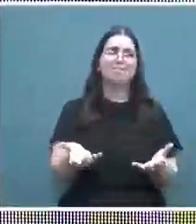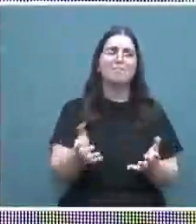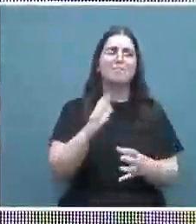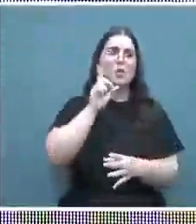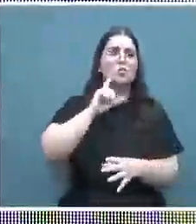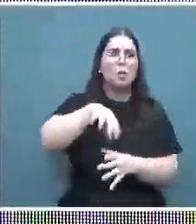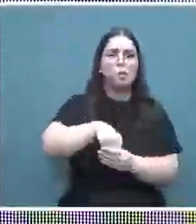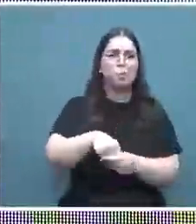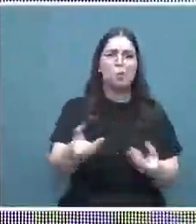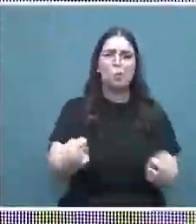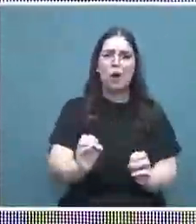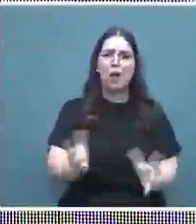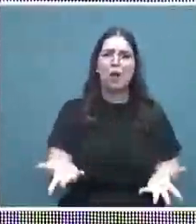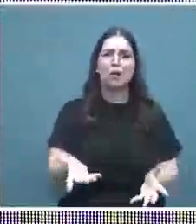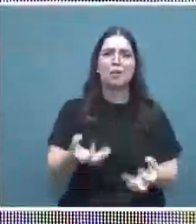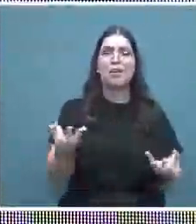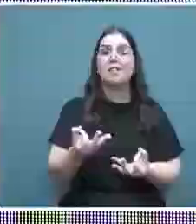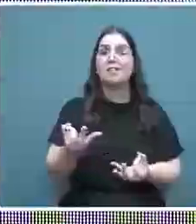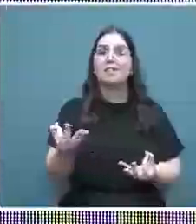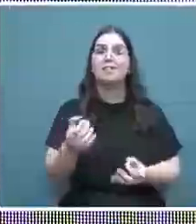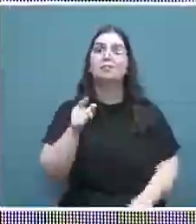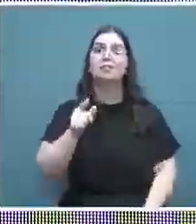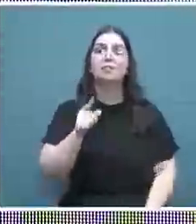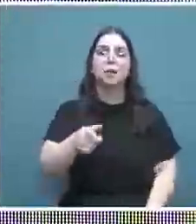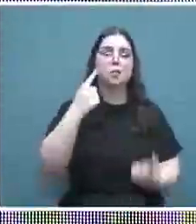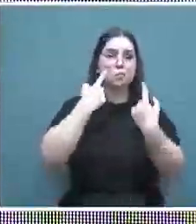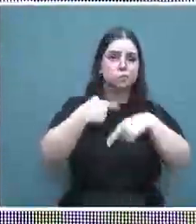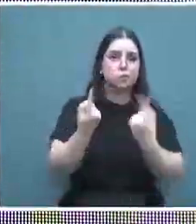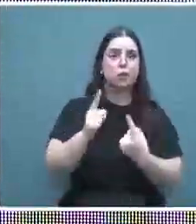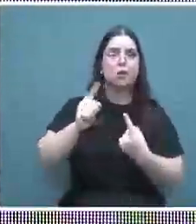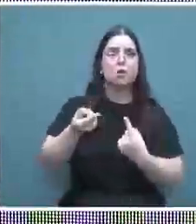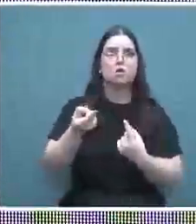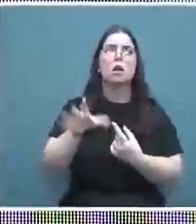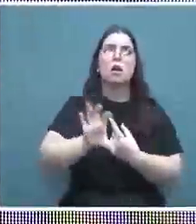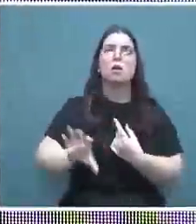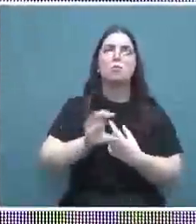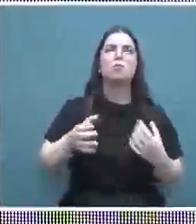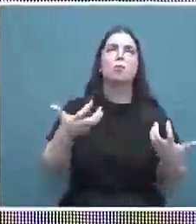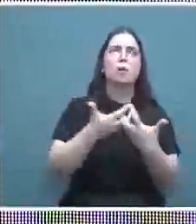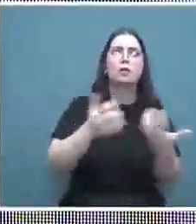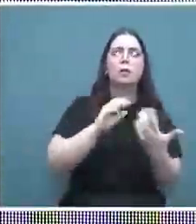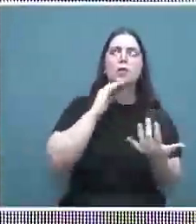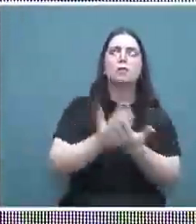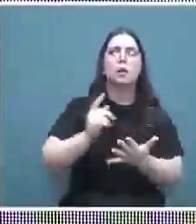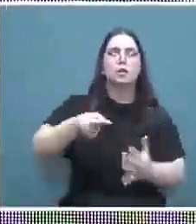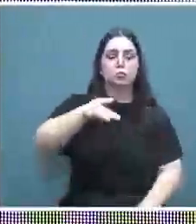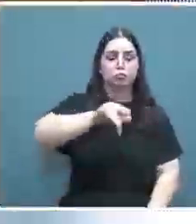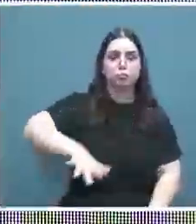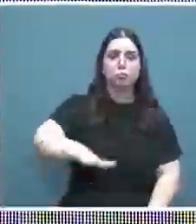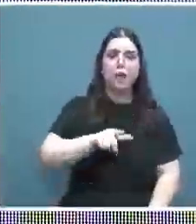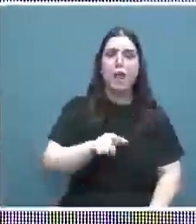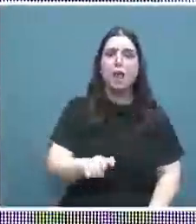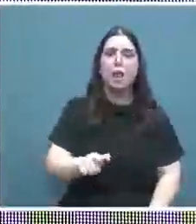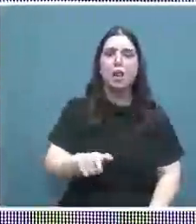involved. Madam Deputy Prime Minister shows us the economy of war. What does it mean to live in a place